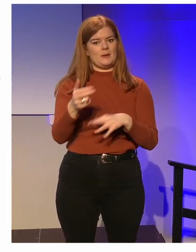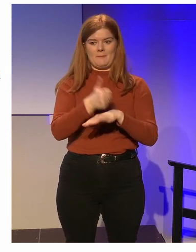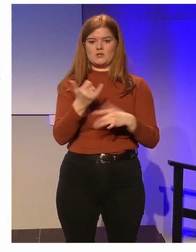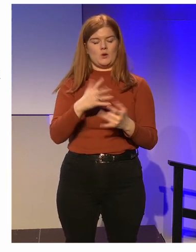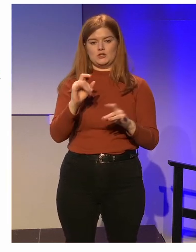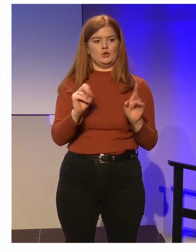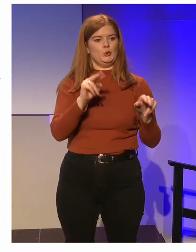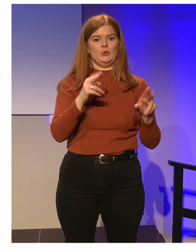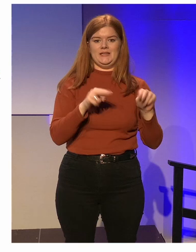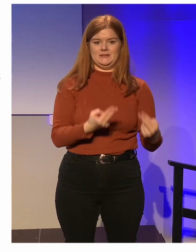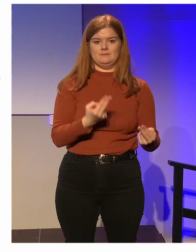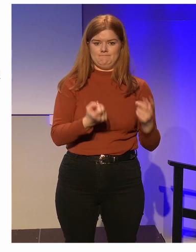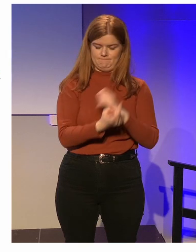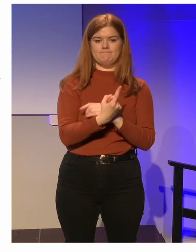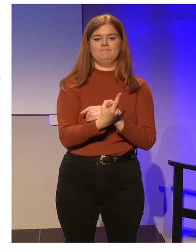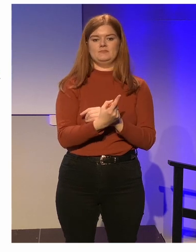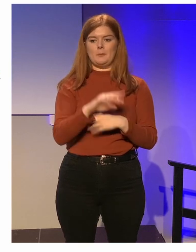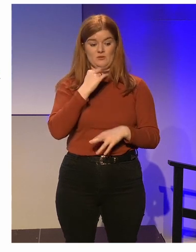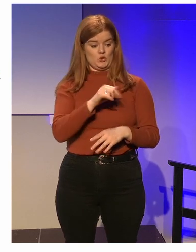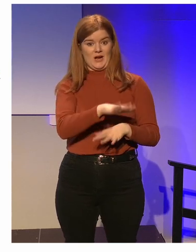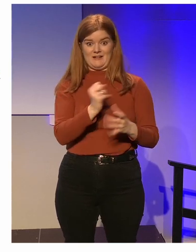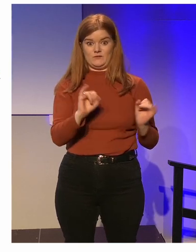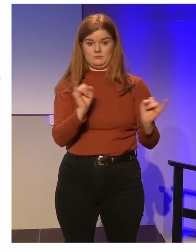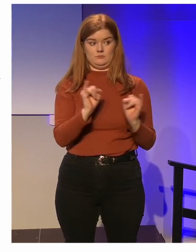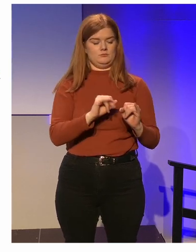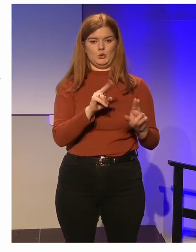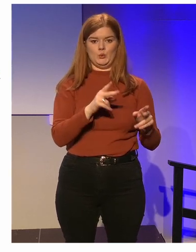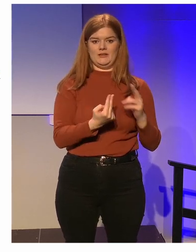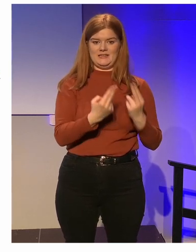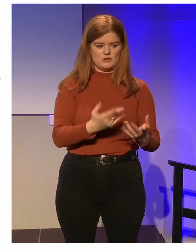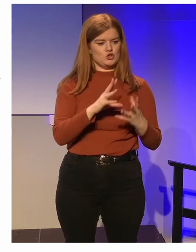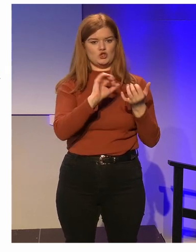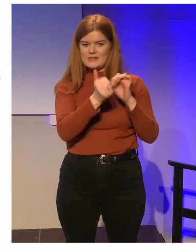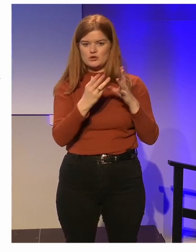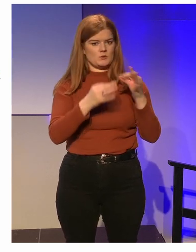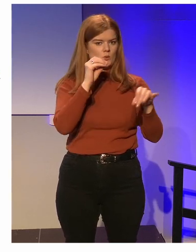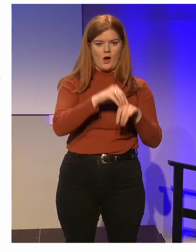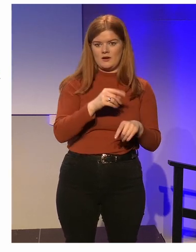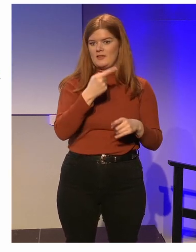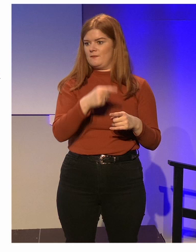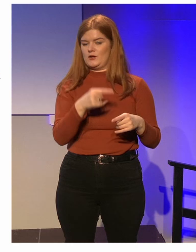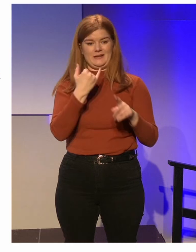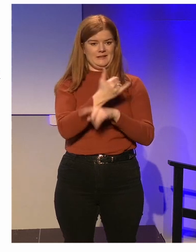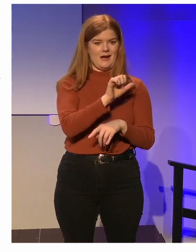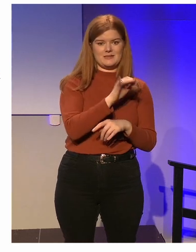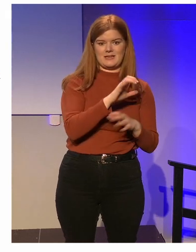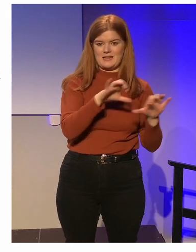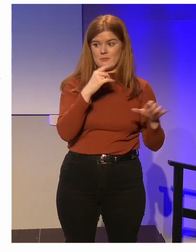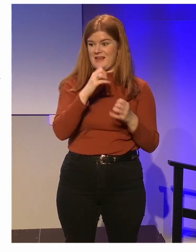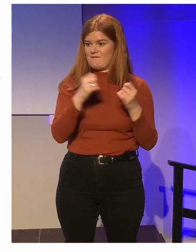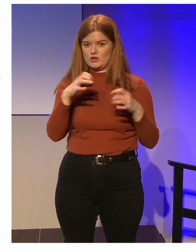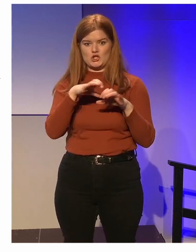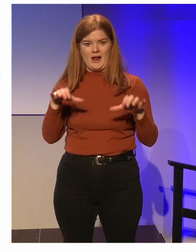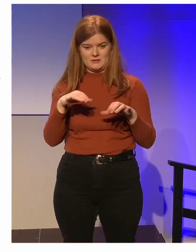on emergent need. So if a child has an emergent need or there's a change or something's happening and they're in the AS class, but every child is